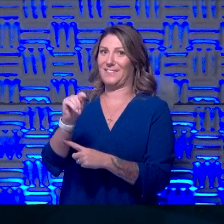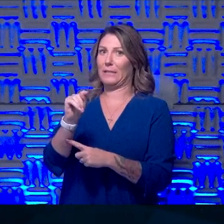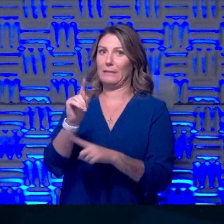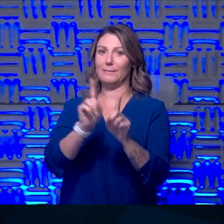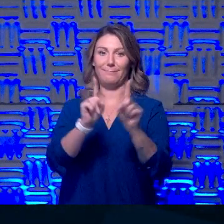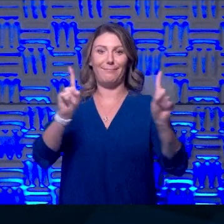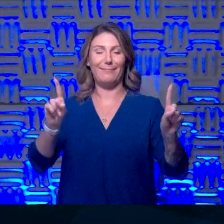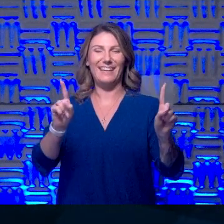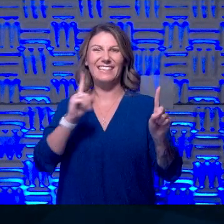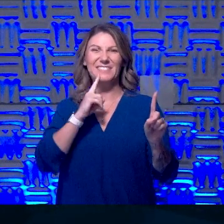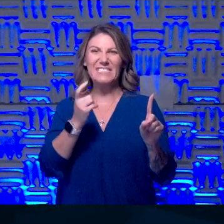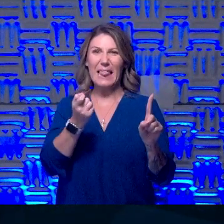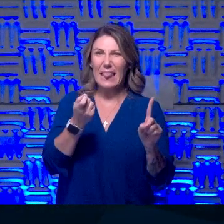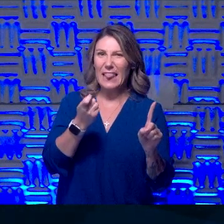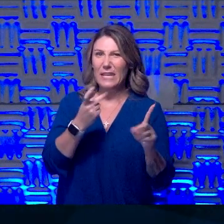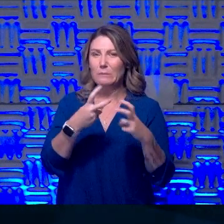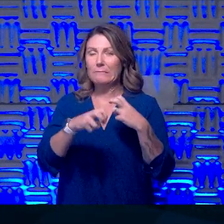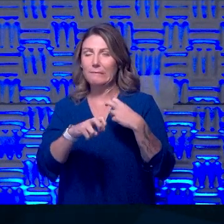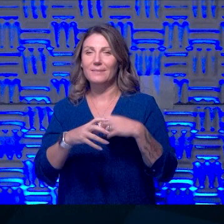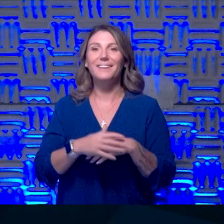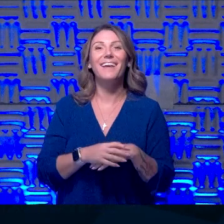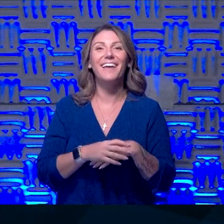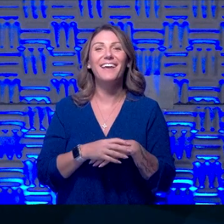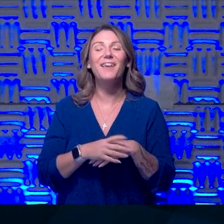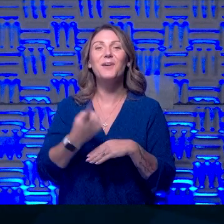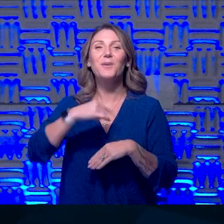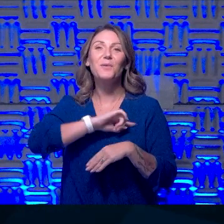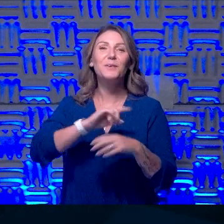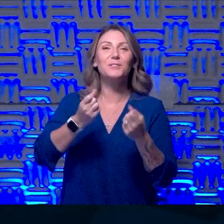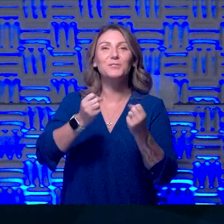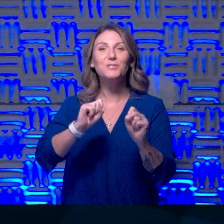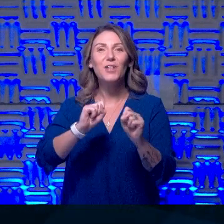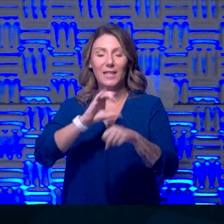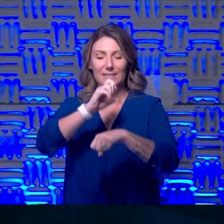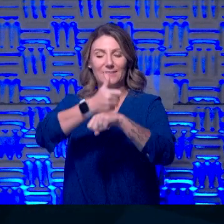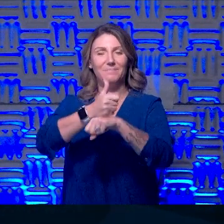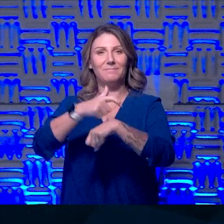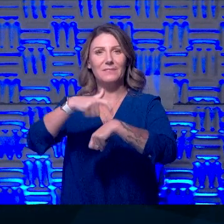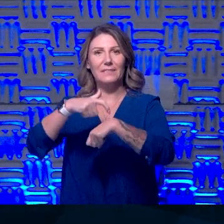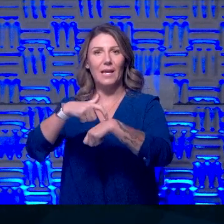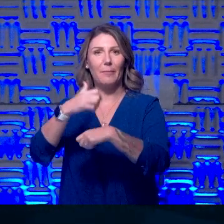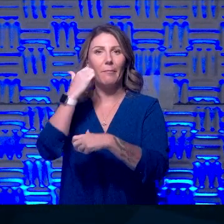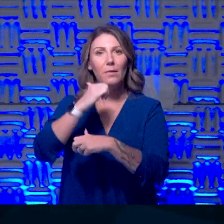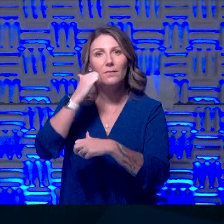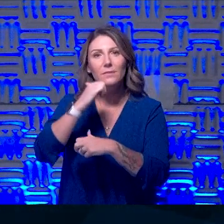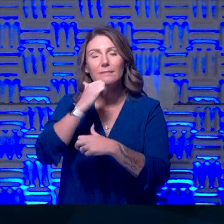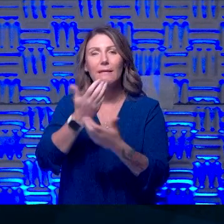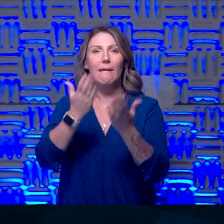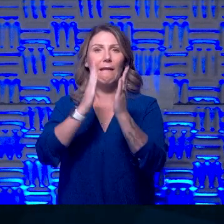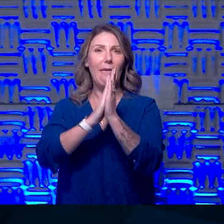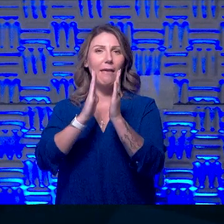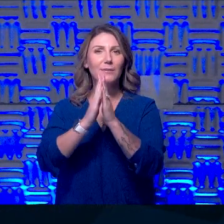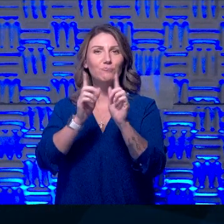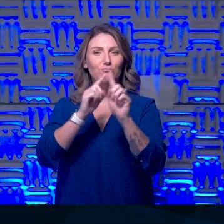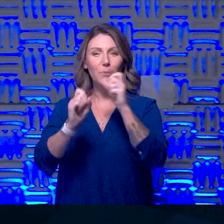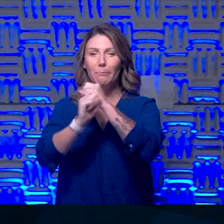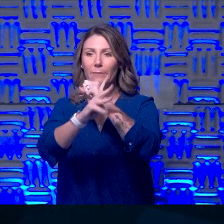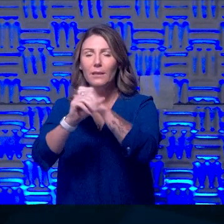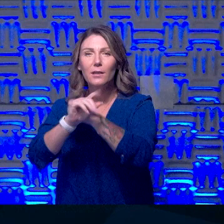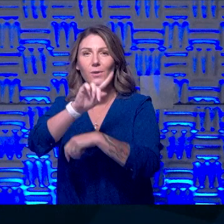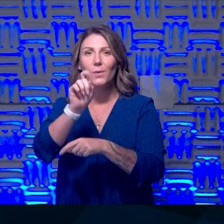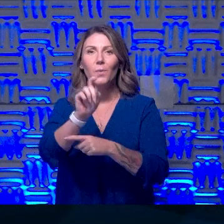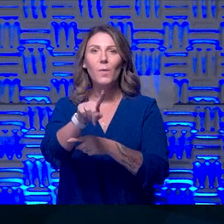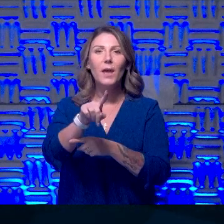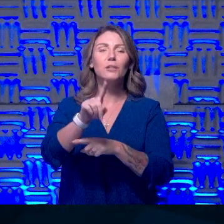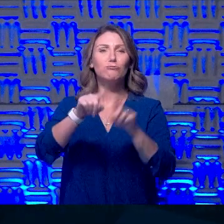was a little tricky, perhaps. We tried to carve out time every day to answer media questions. It jumped around a lot